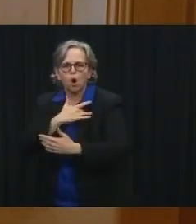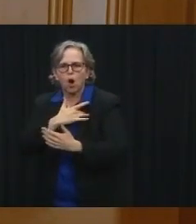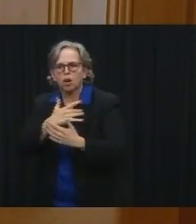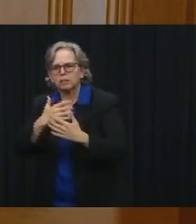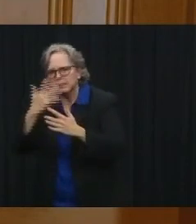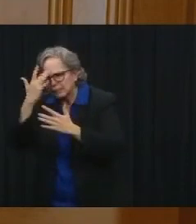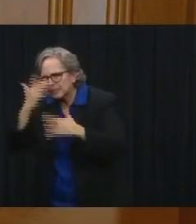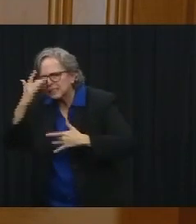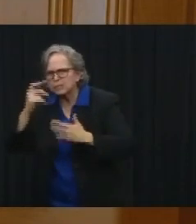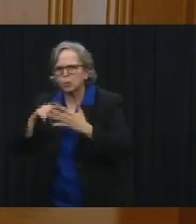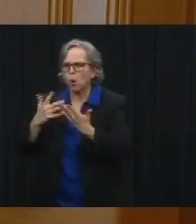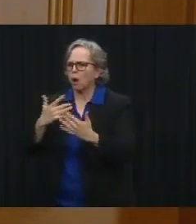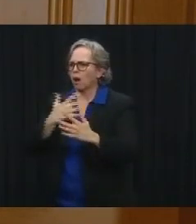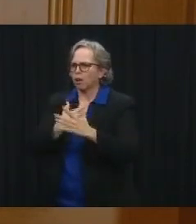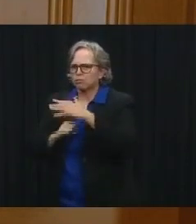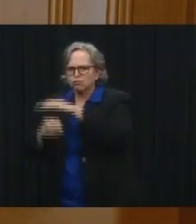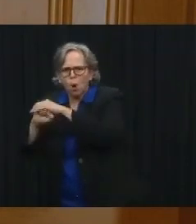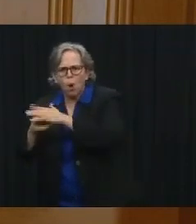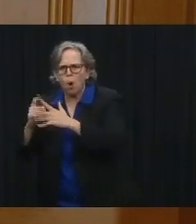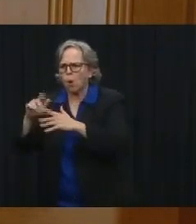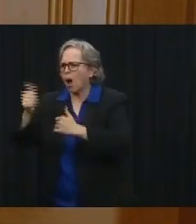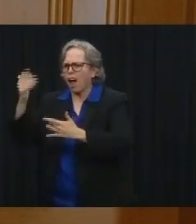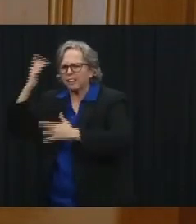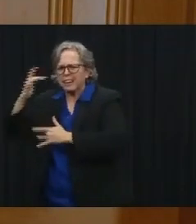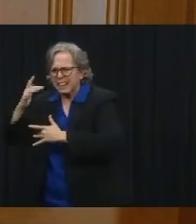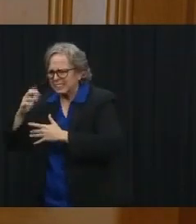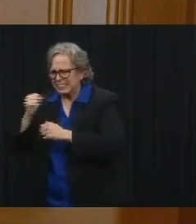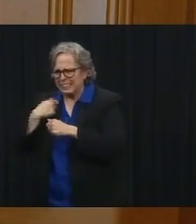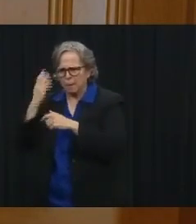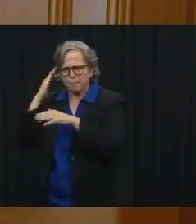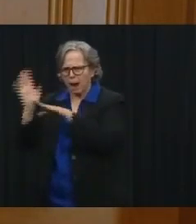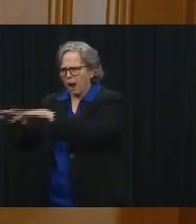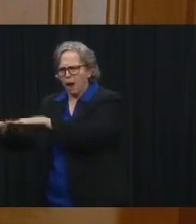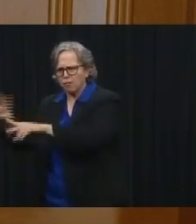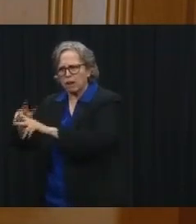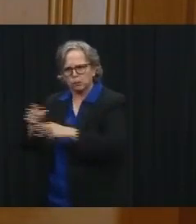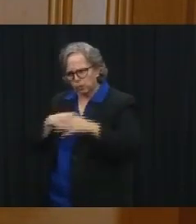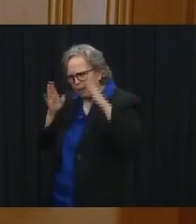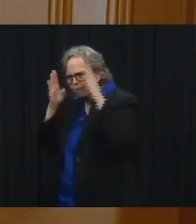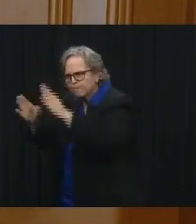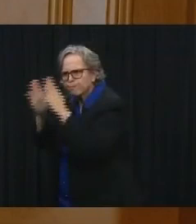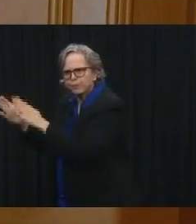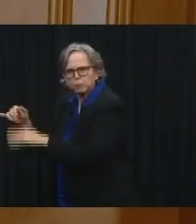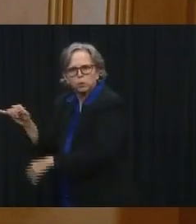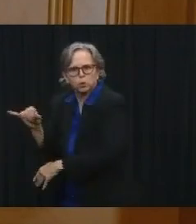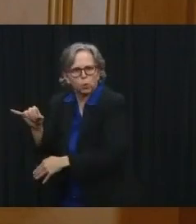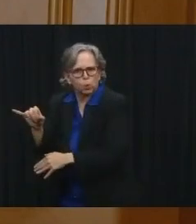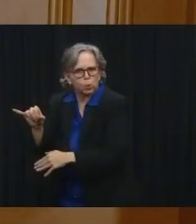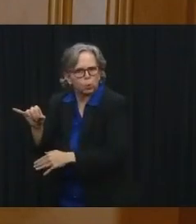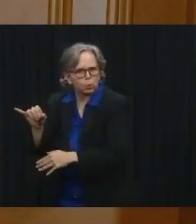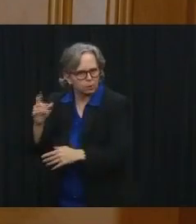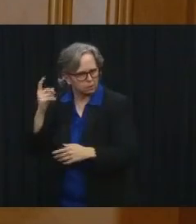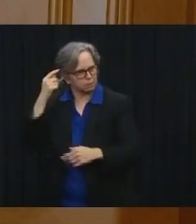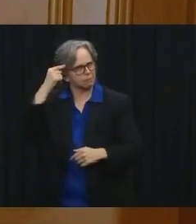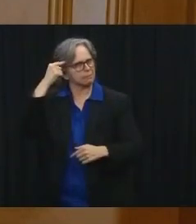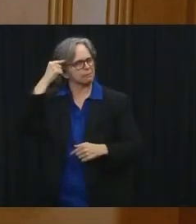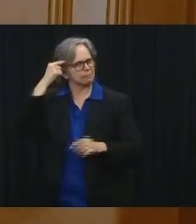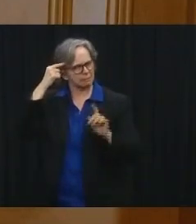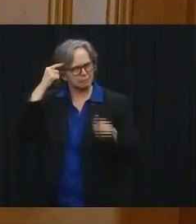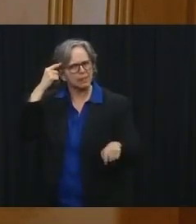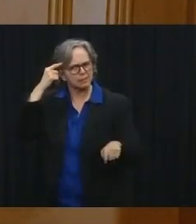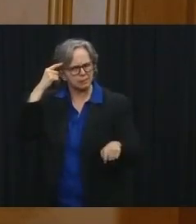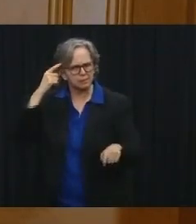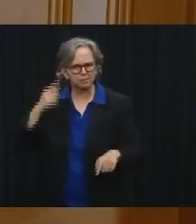so that's very, very important. And we're doing this really in two ways. We talked about a moment ago in the videos, the